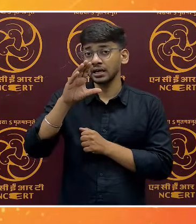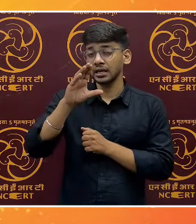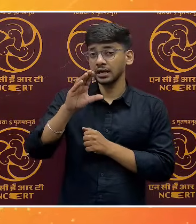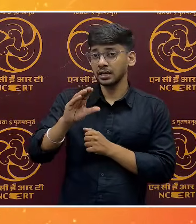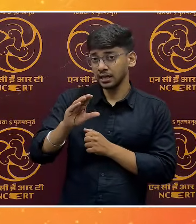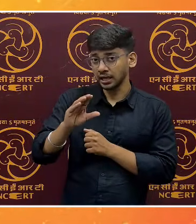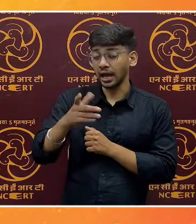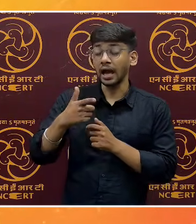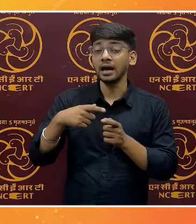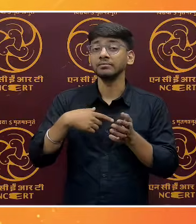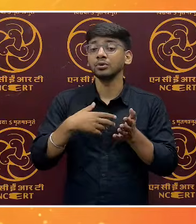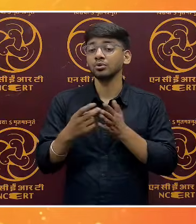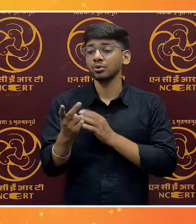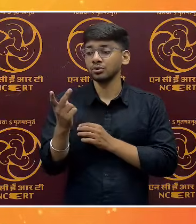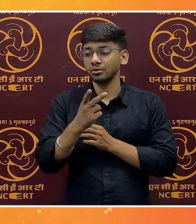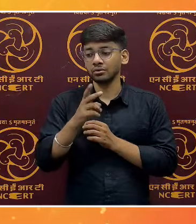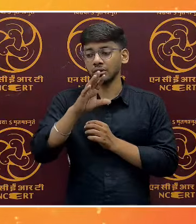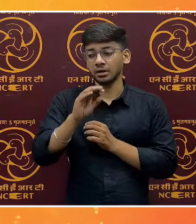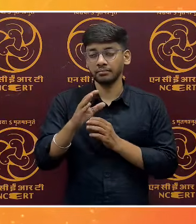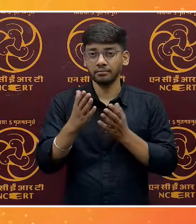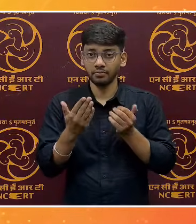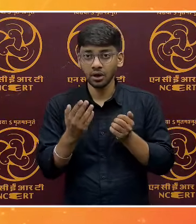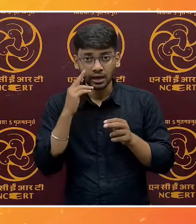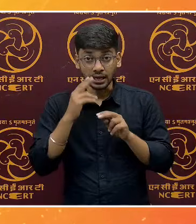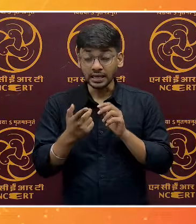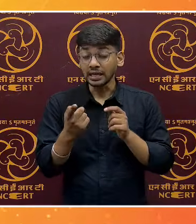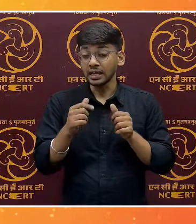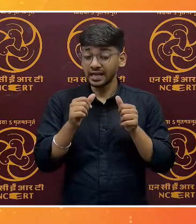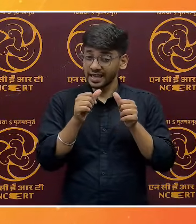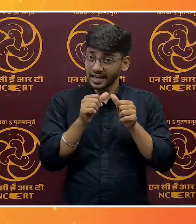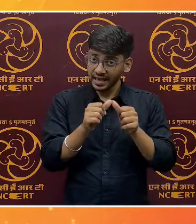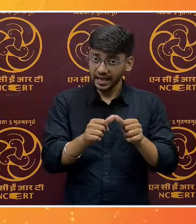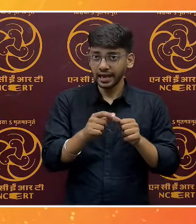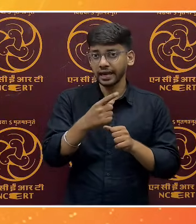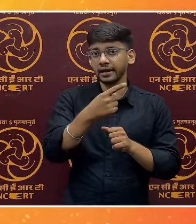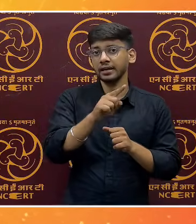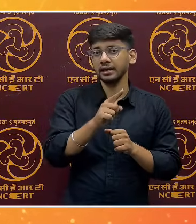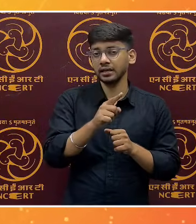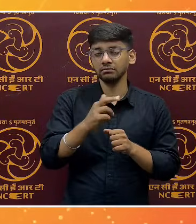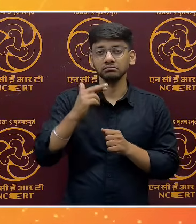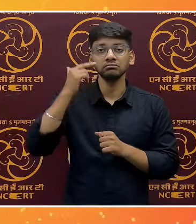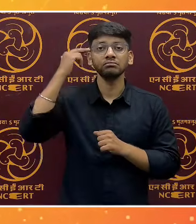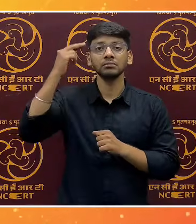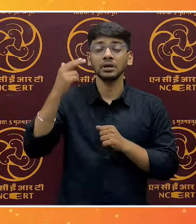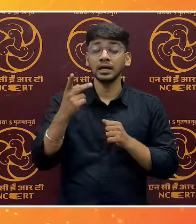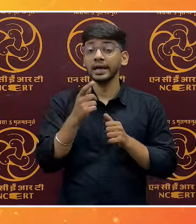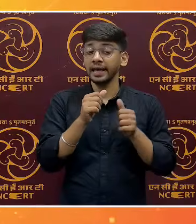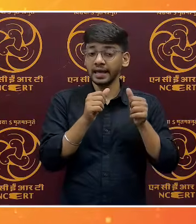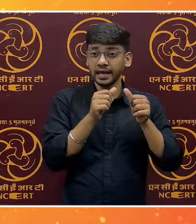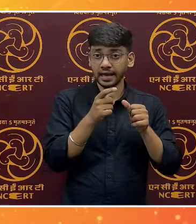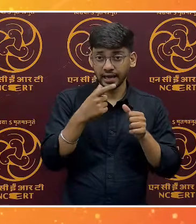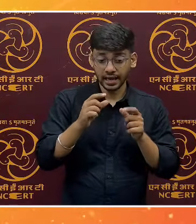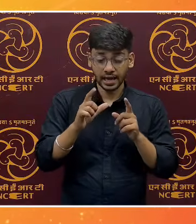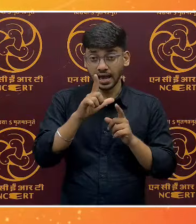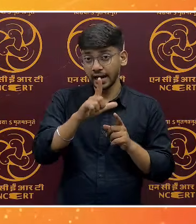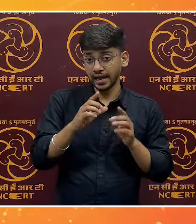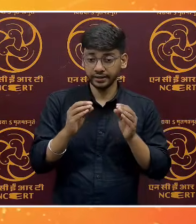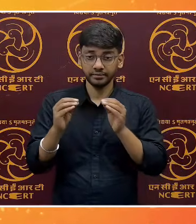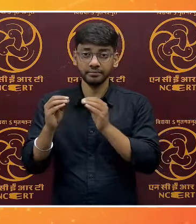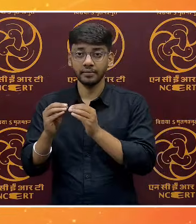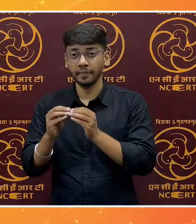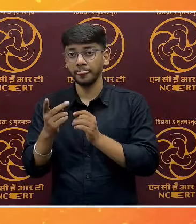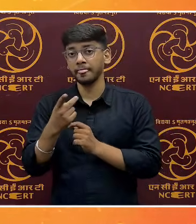is incorrect. So this way we can see only option A is correct, because it is proportional to the length and the breadth. It